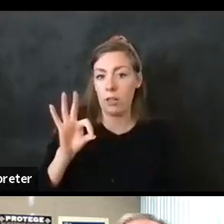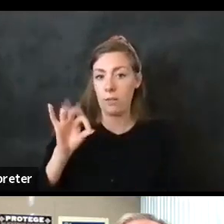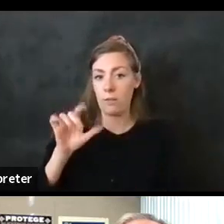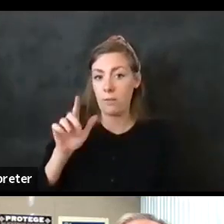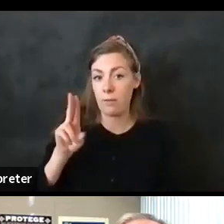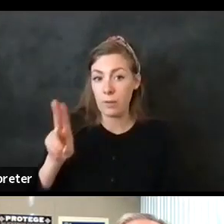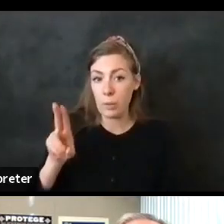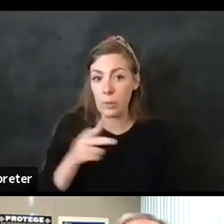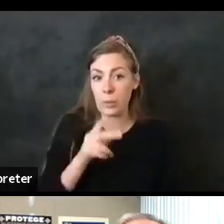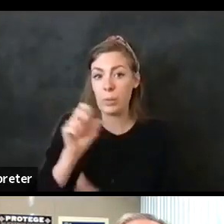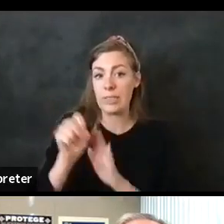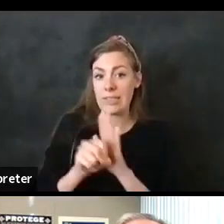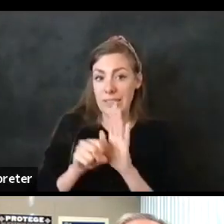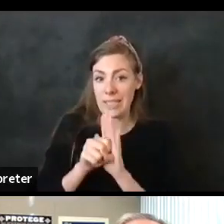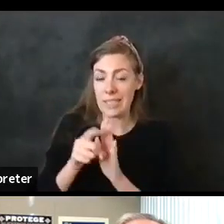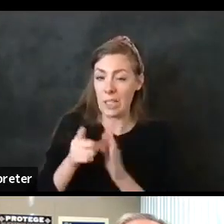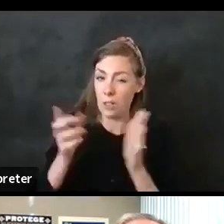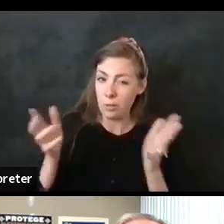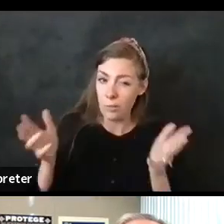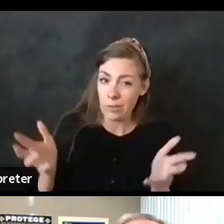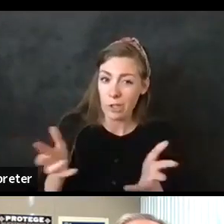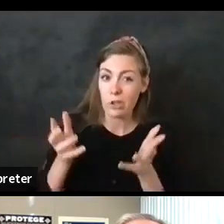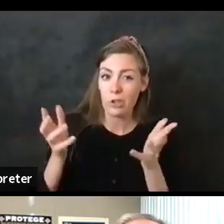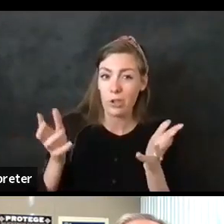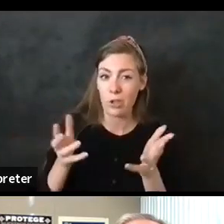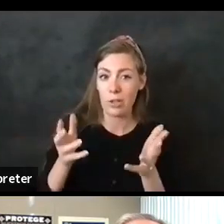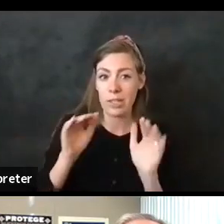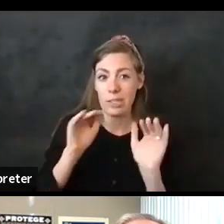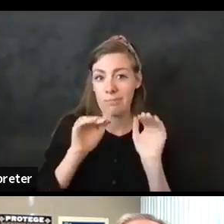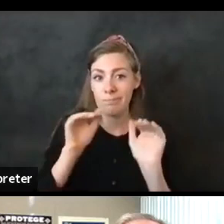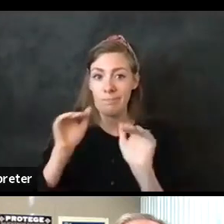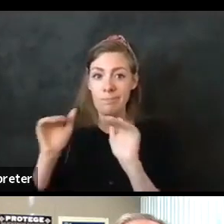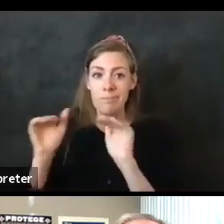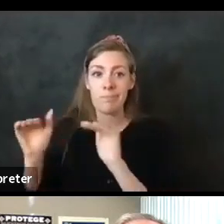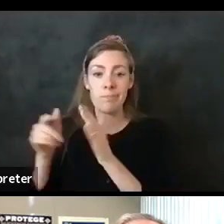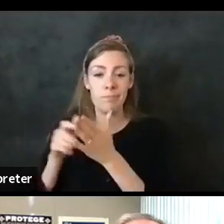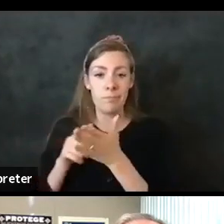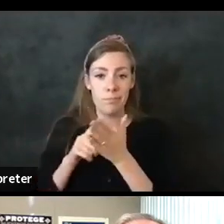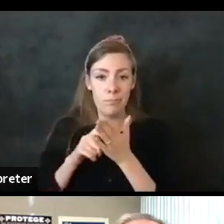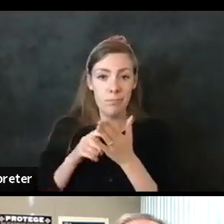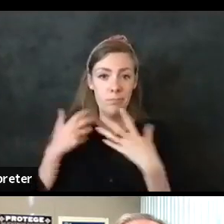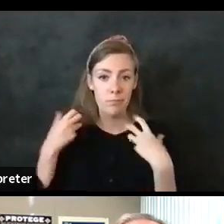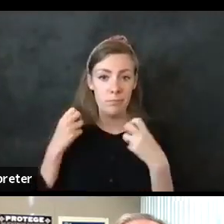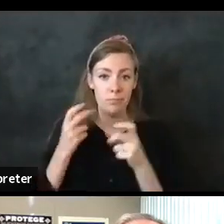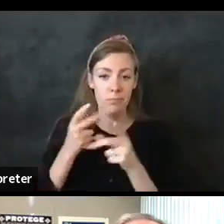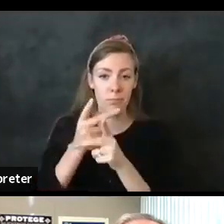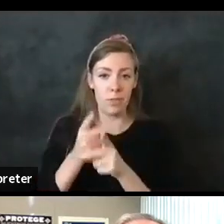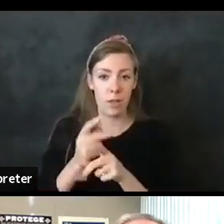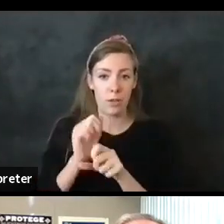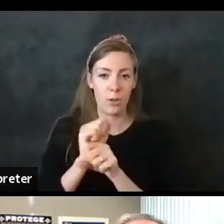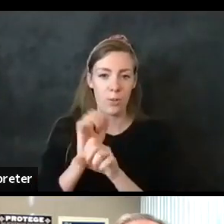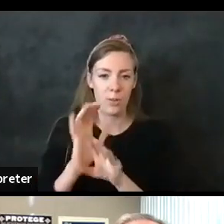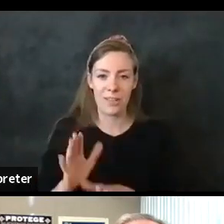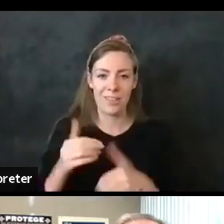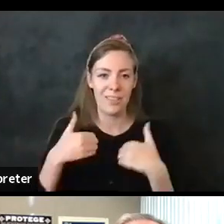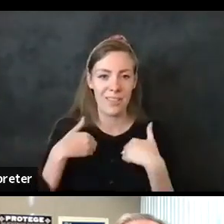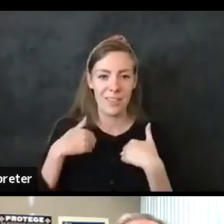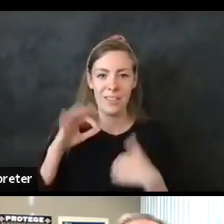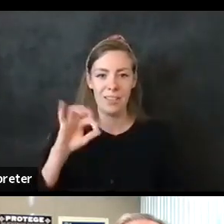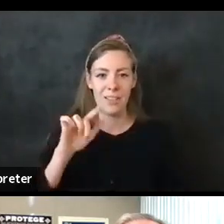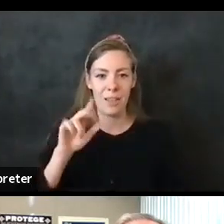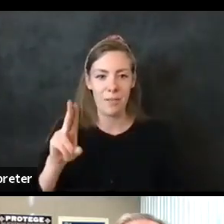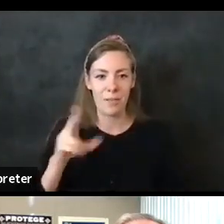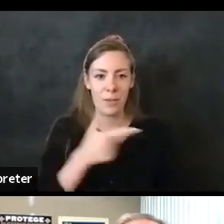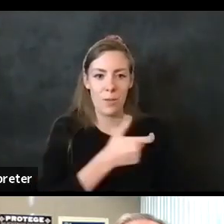strongly encouraged and put out a health order requiring healthcare workers to get a flu vaccine. Ronnie was